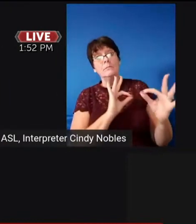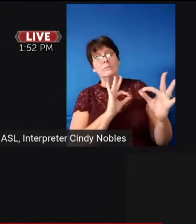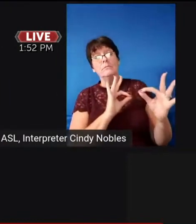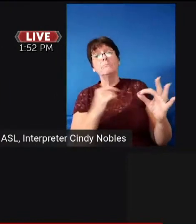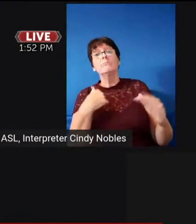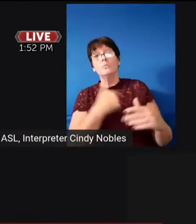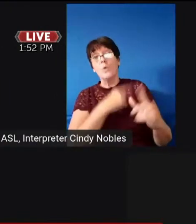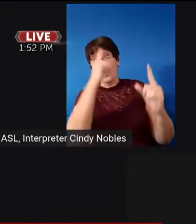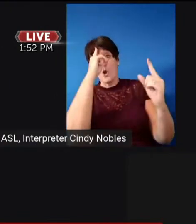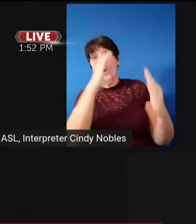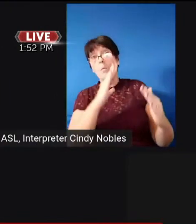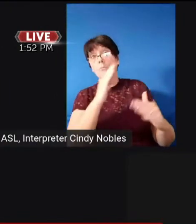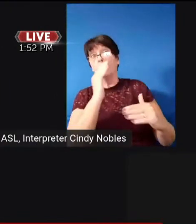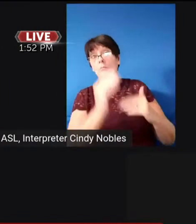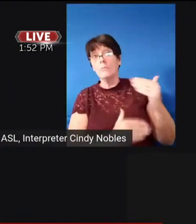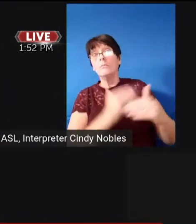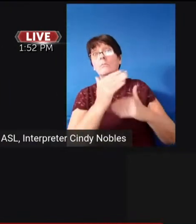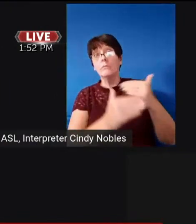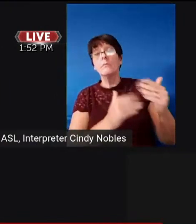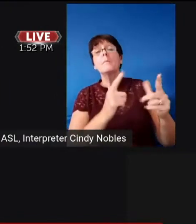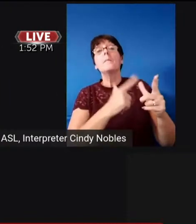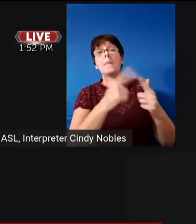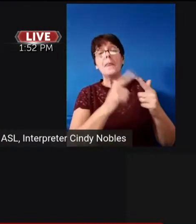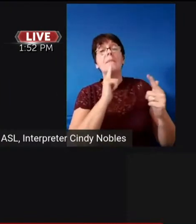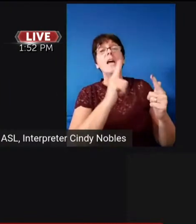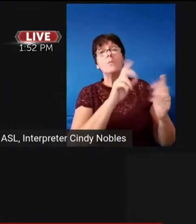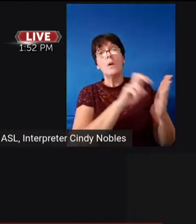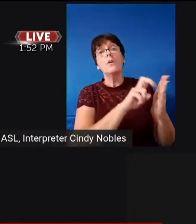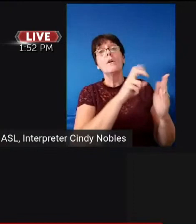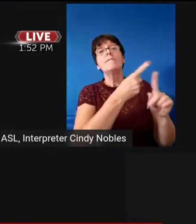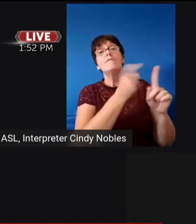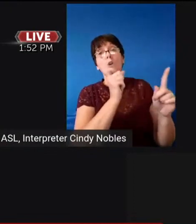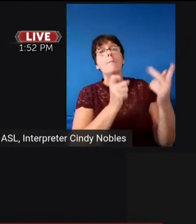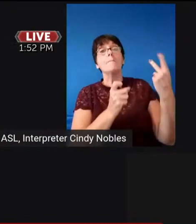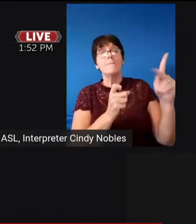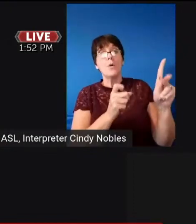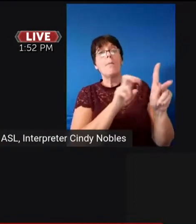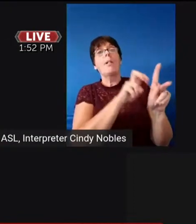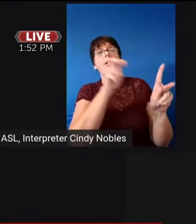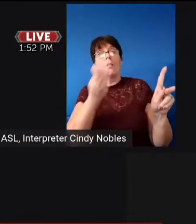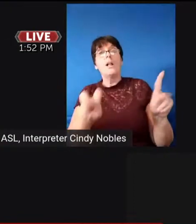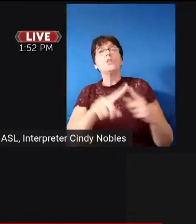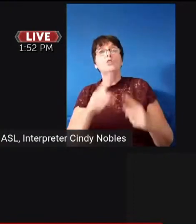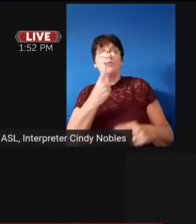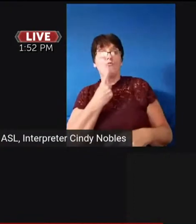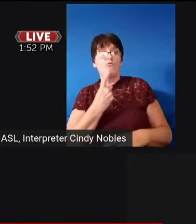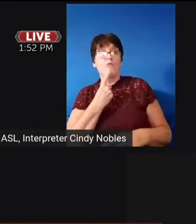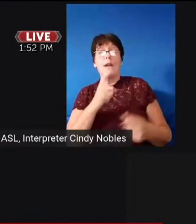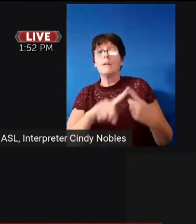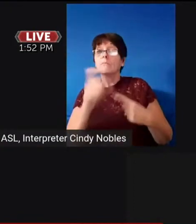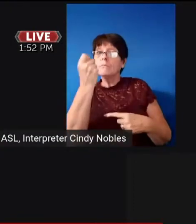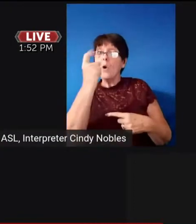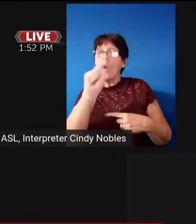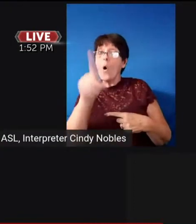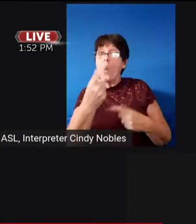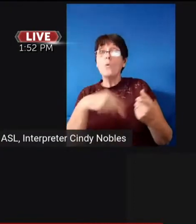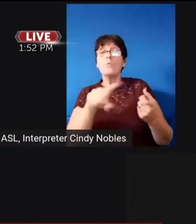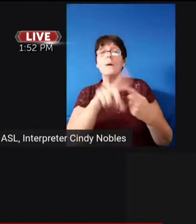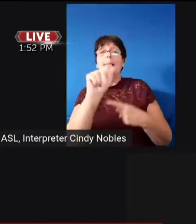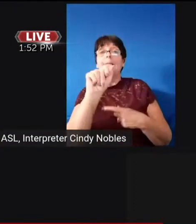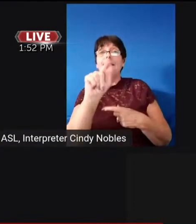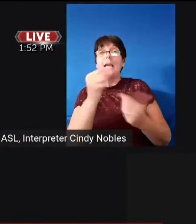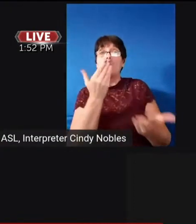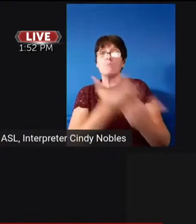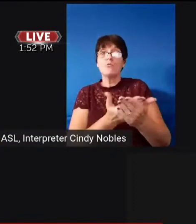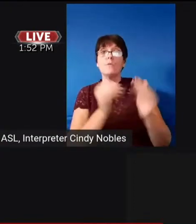all hope they do, they will be advancing from purple to red, but only when the data shows that it can.